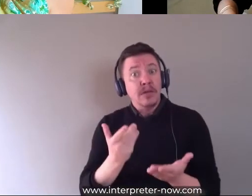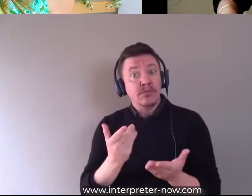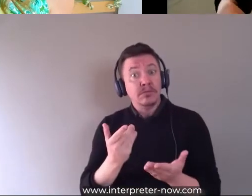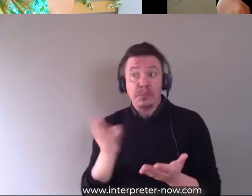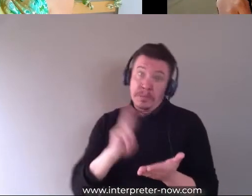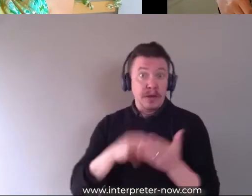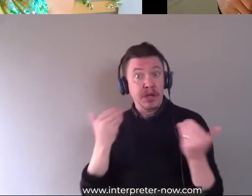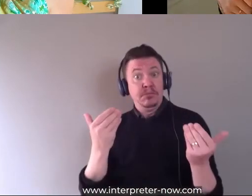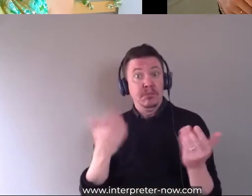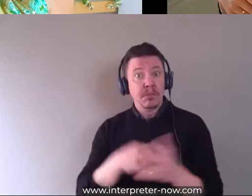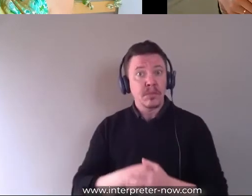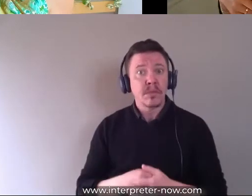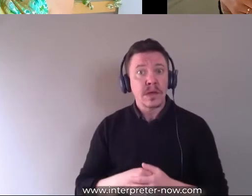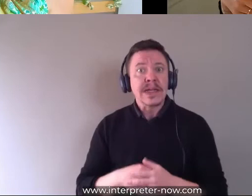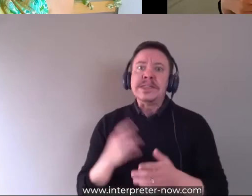me up.